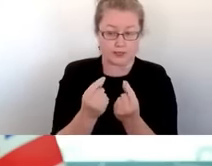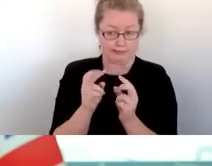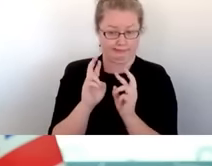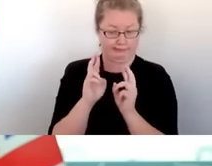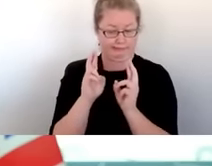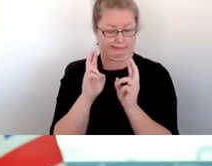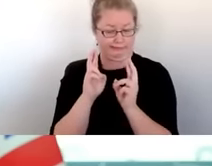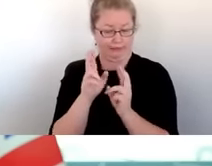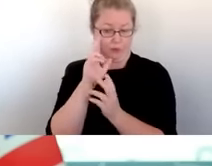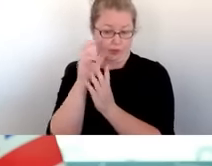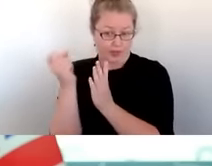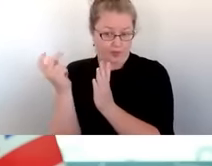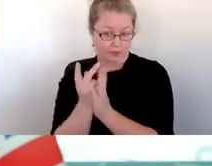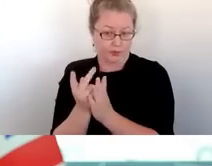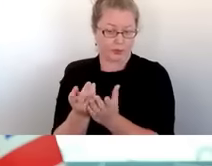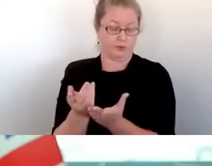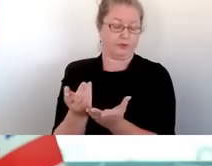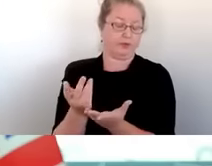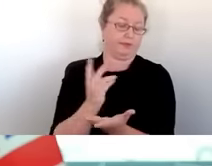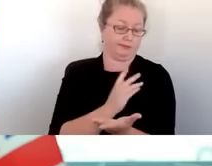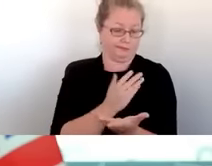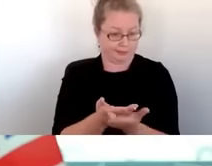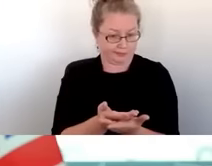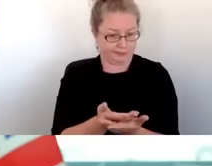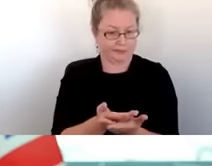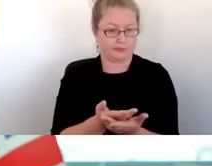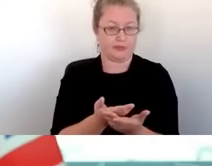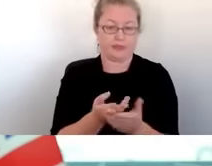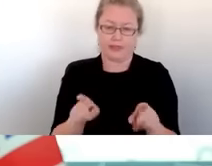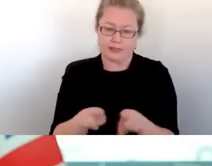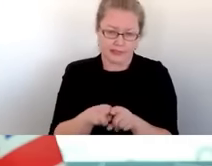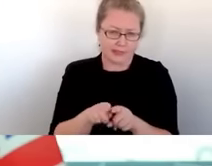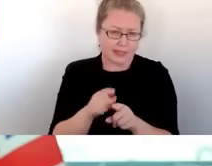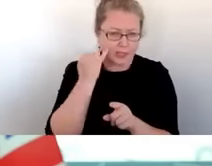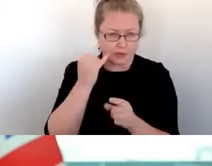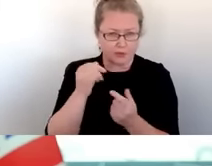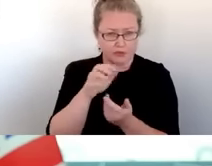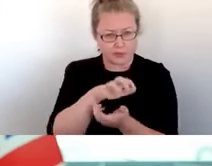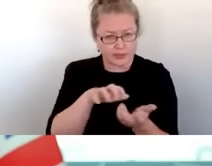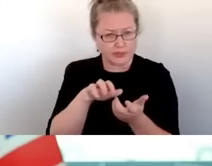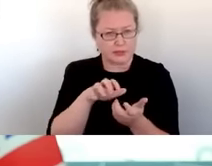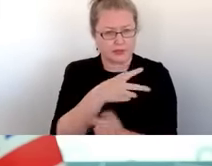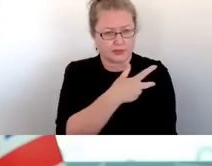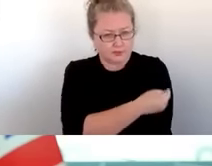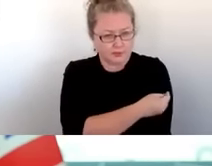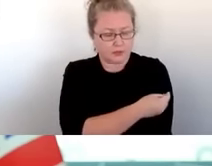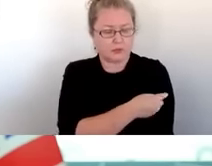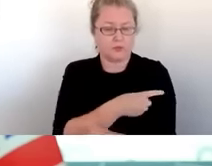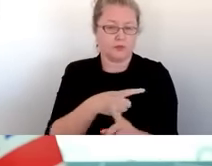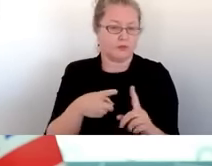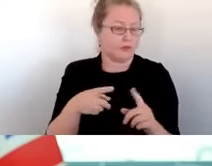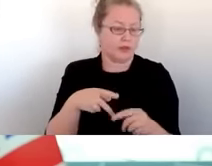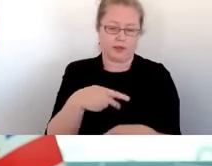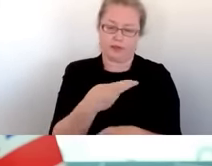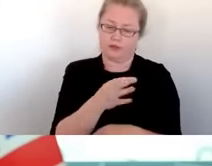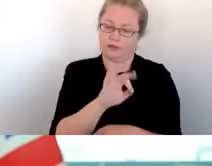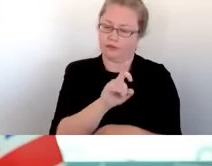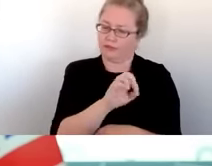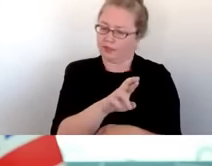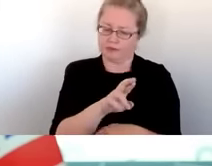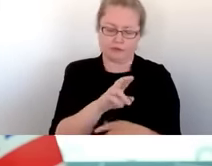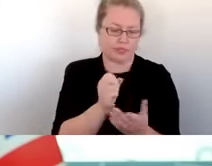receive some Pfizer vaccine in the coming weeks as well. That will be a bivalent product as well, but that's still preliminary and